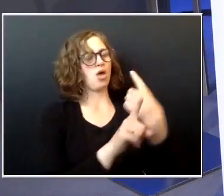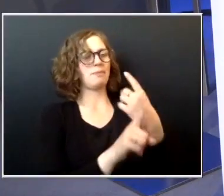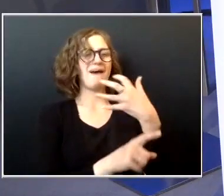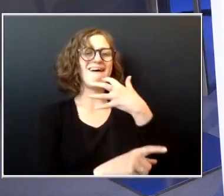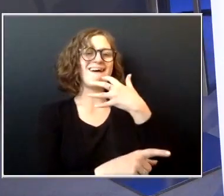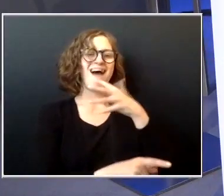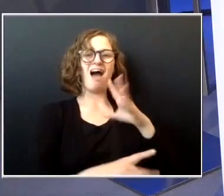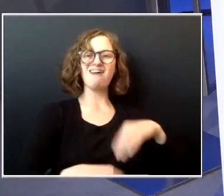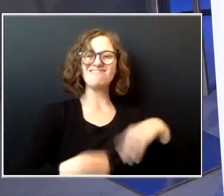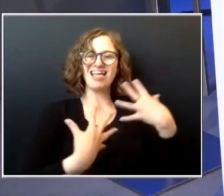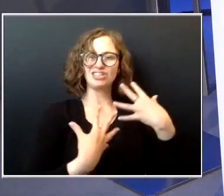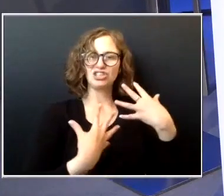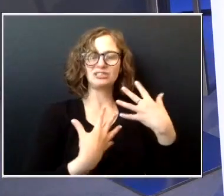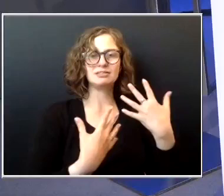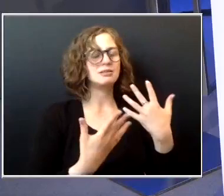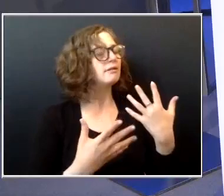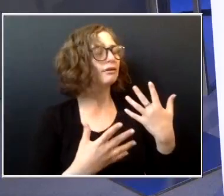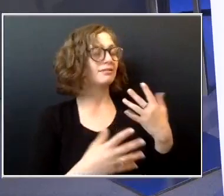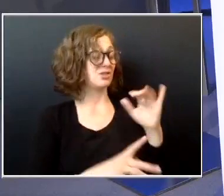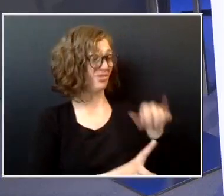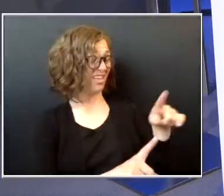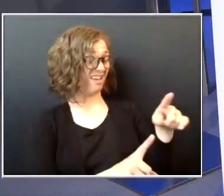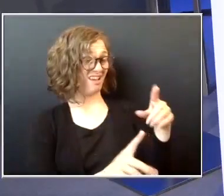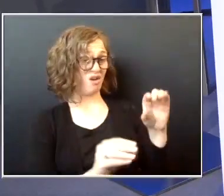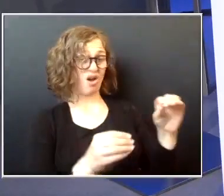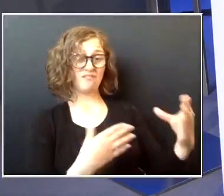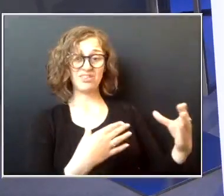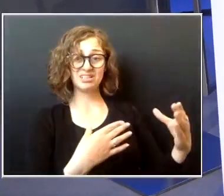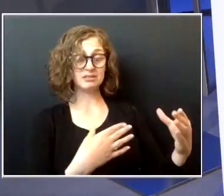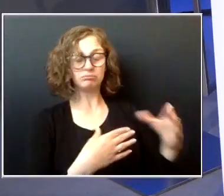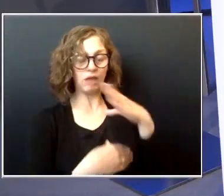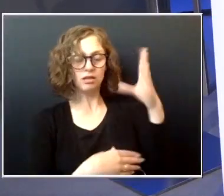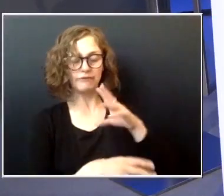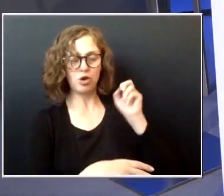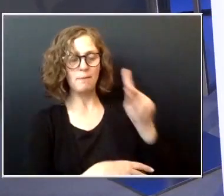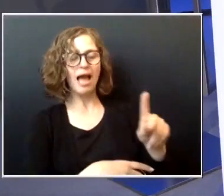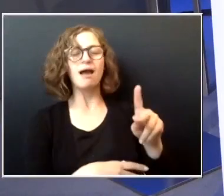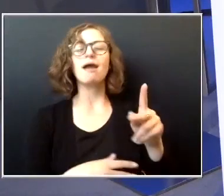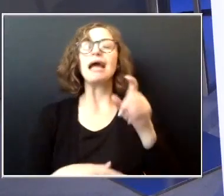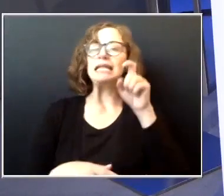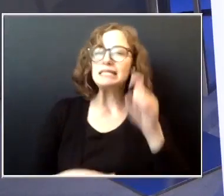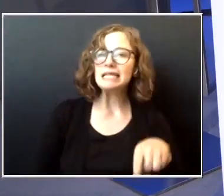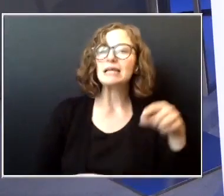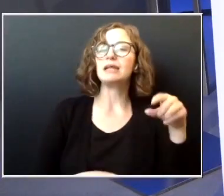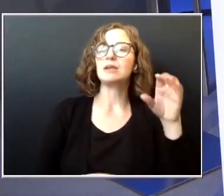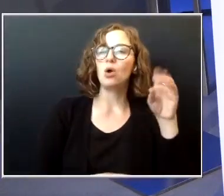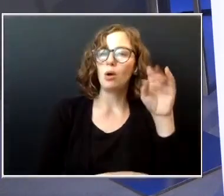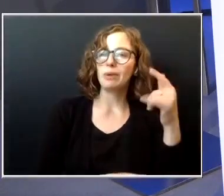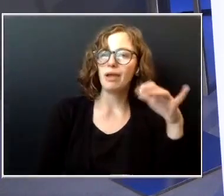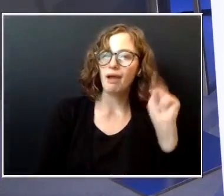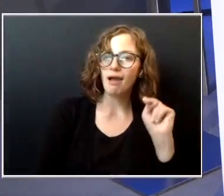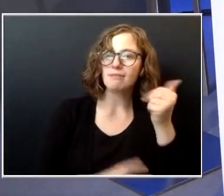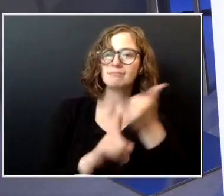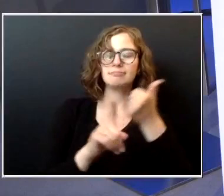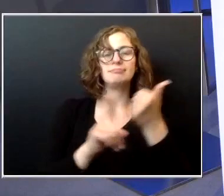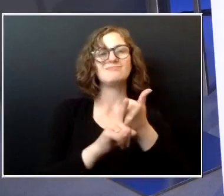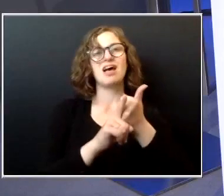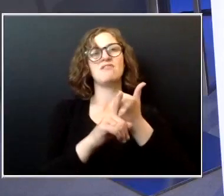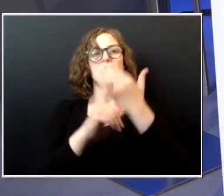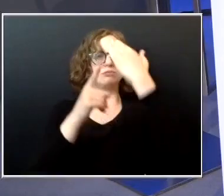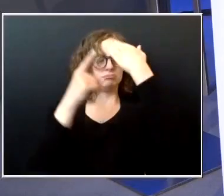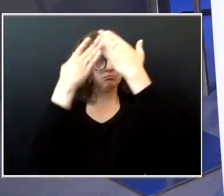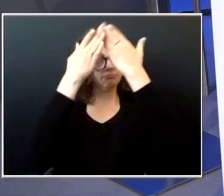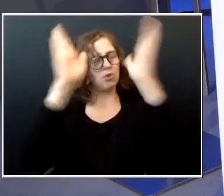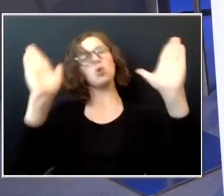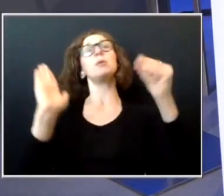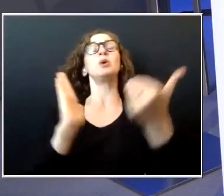Quit putting us in a box and making us feel invisible. She says she needs a gynecologist who is open to new information and who really cares. So the question is, how